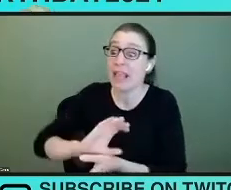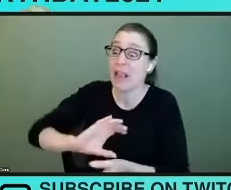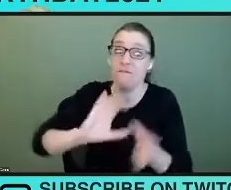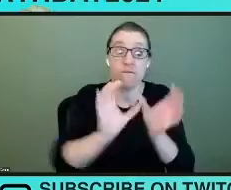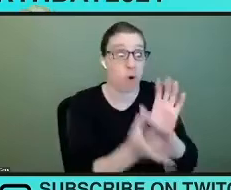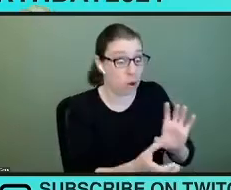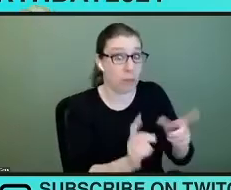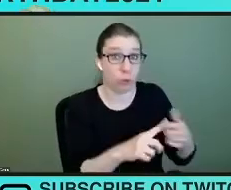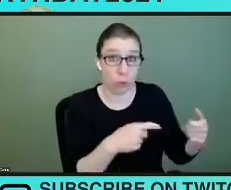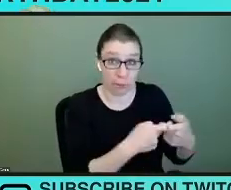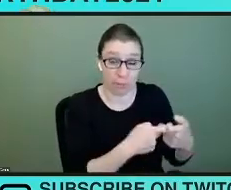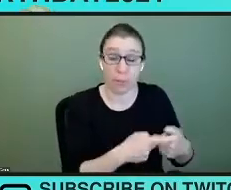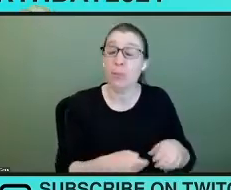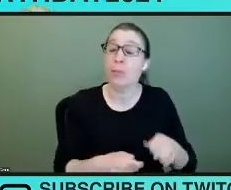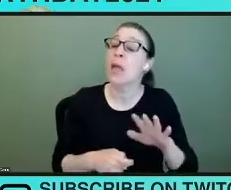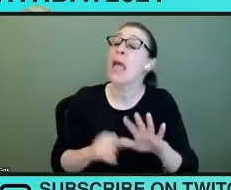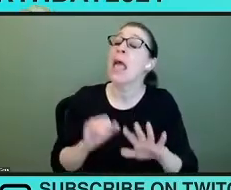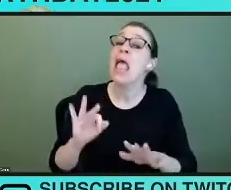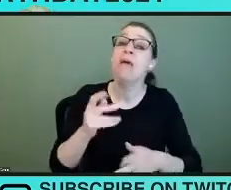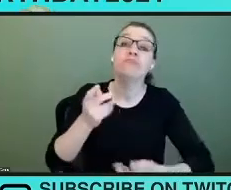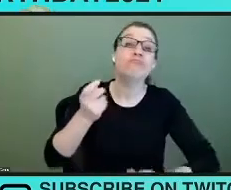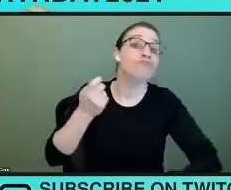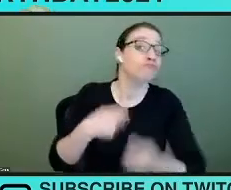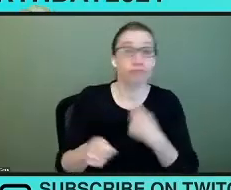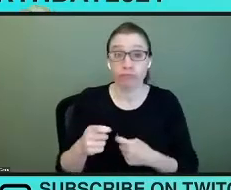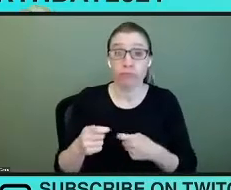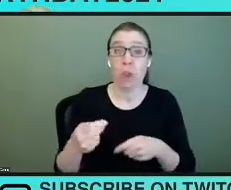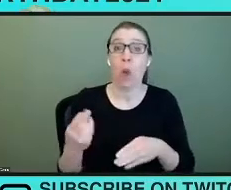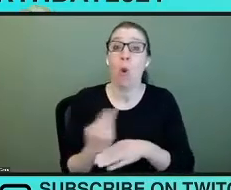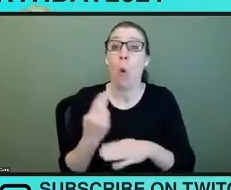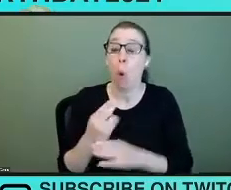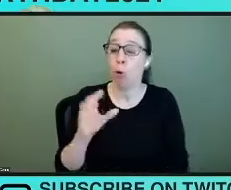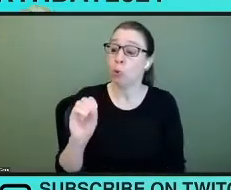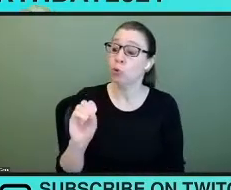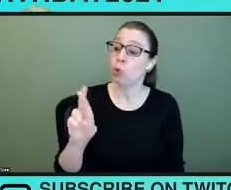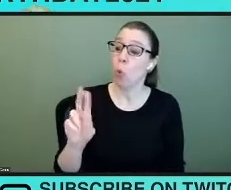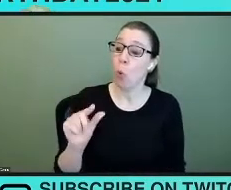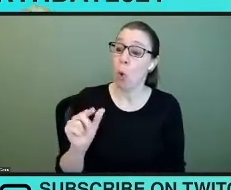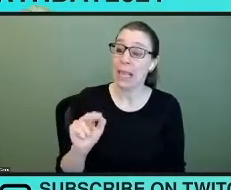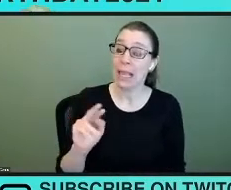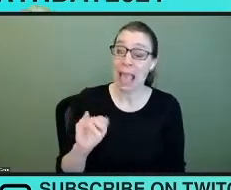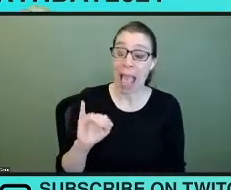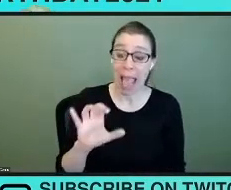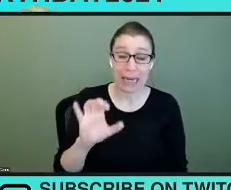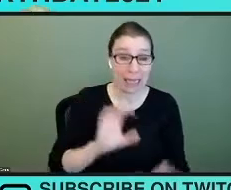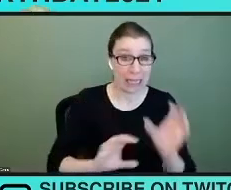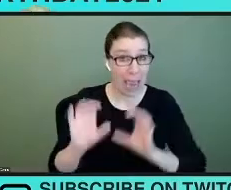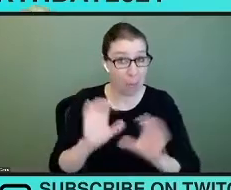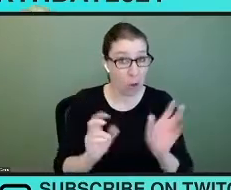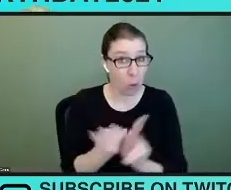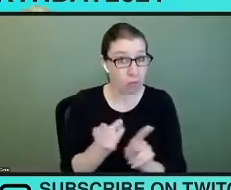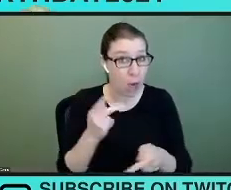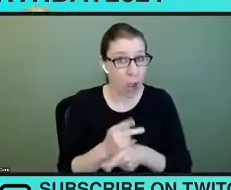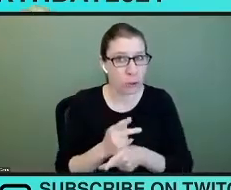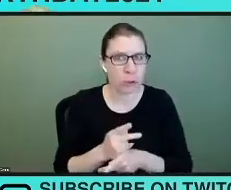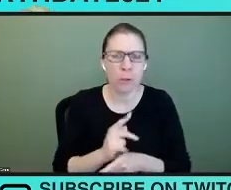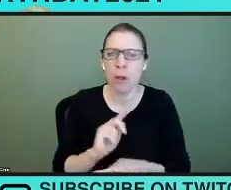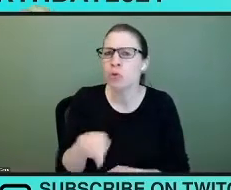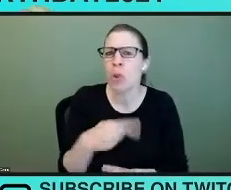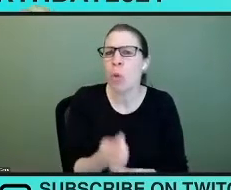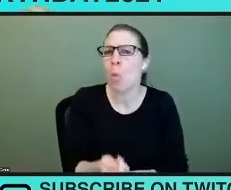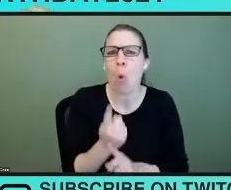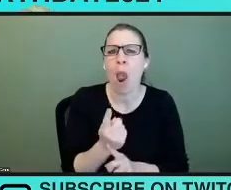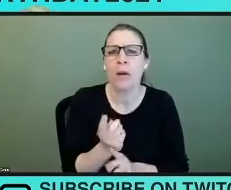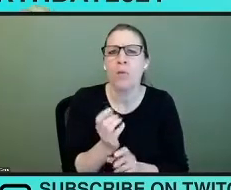chemical production, which is the big majority of the chemical production of the industry, there's only one process that uses